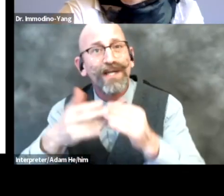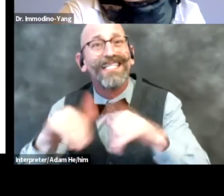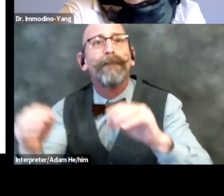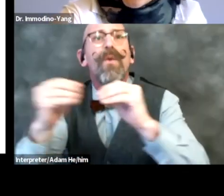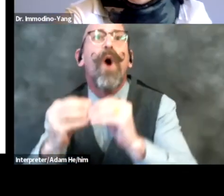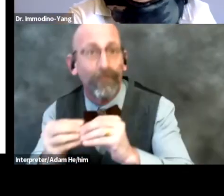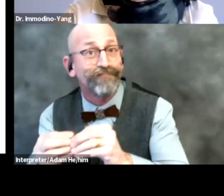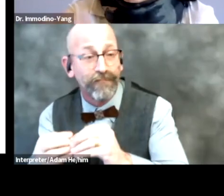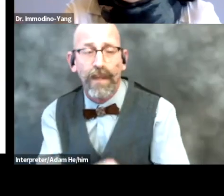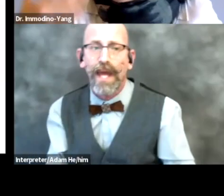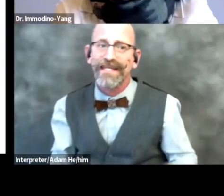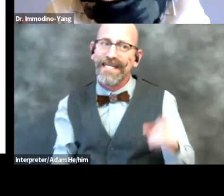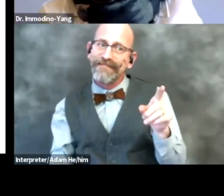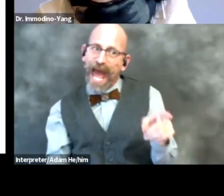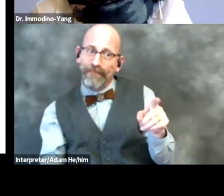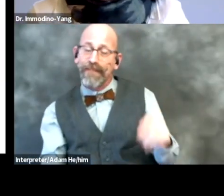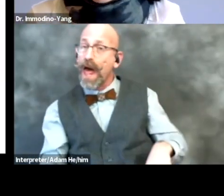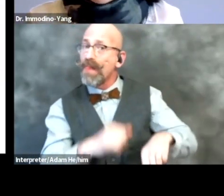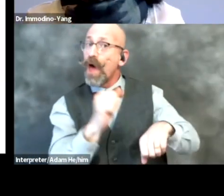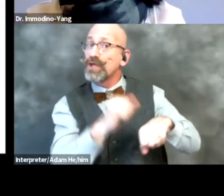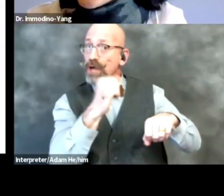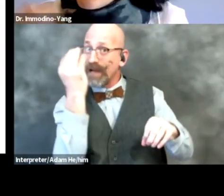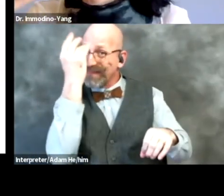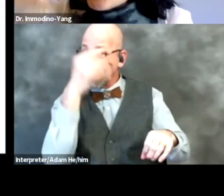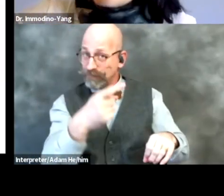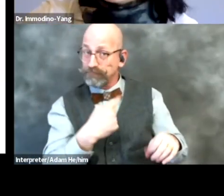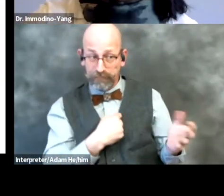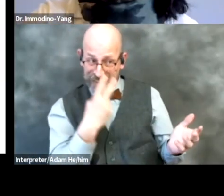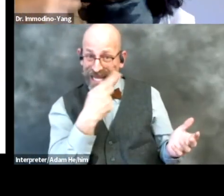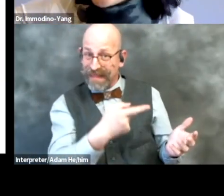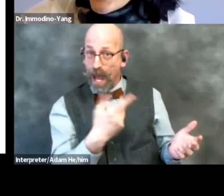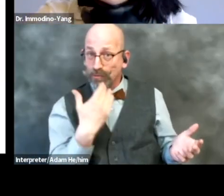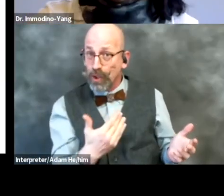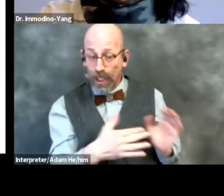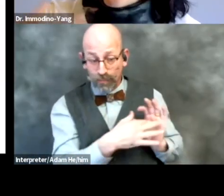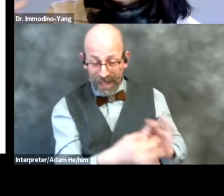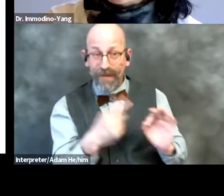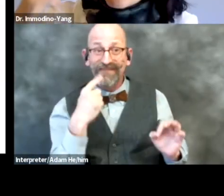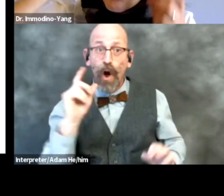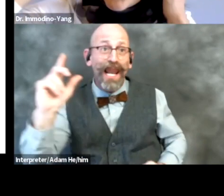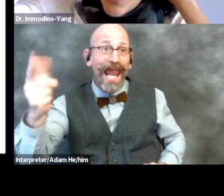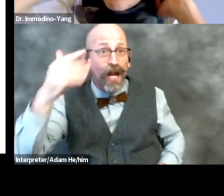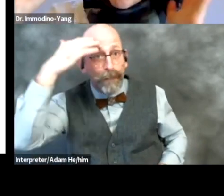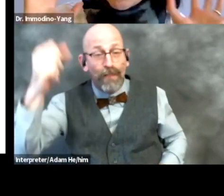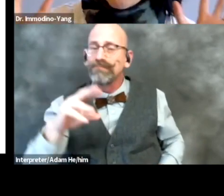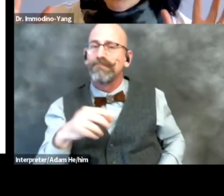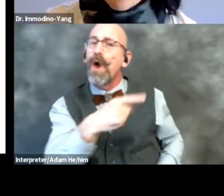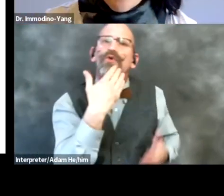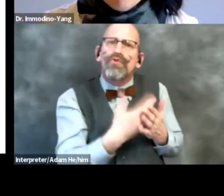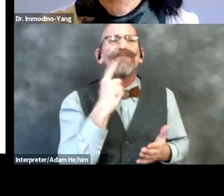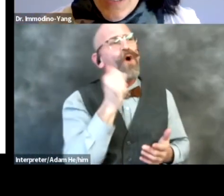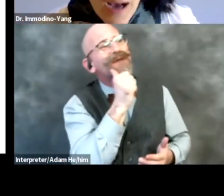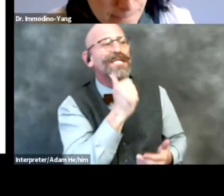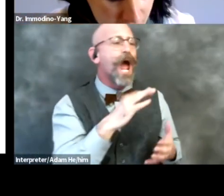concrete thinking. So the concrete thinking is good for everyday relationships, but it's not really great for memory, for growing yourself over time. So you need